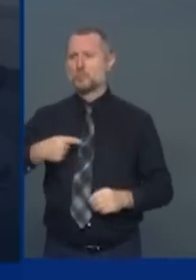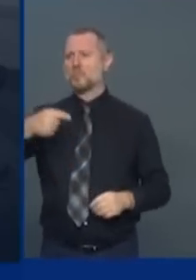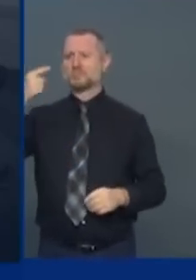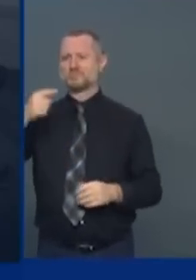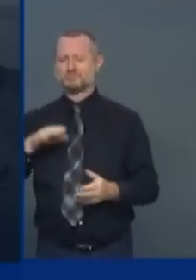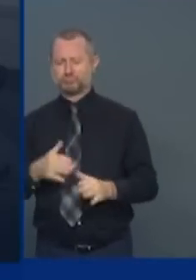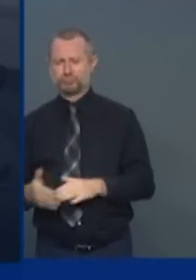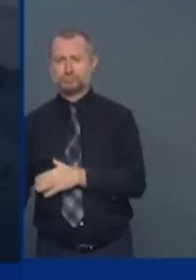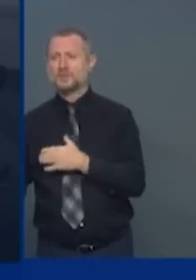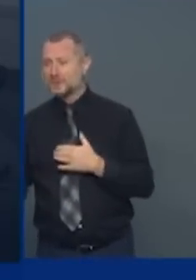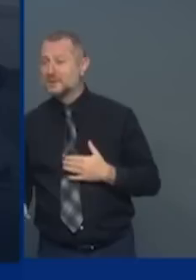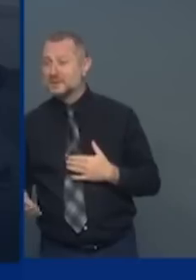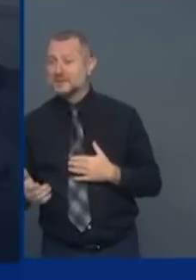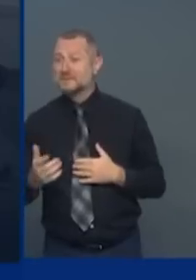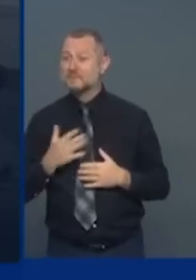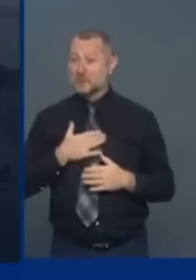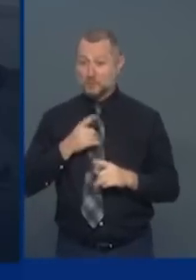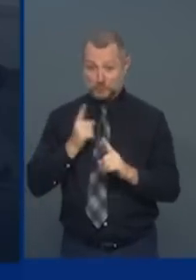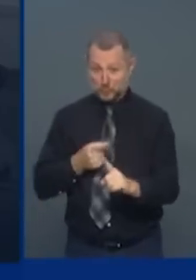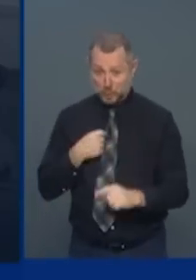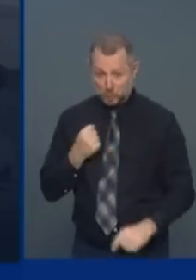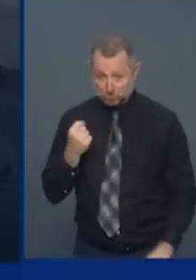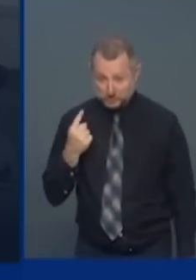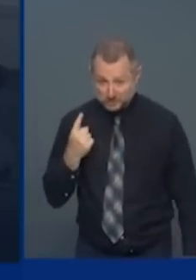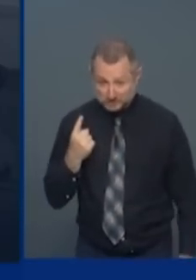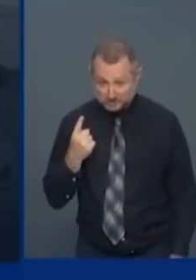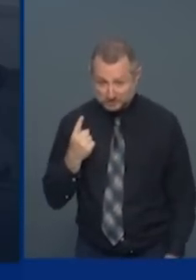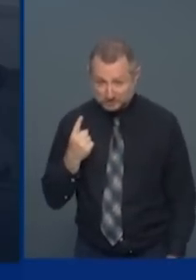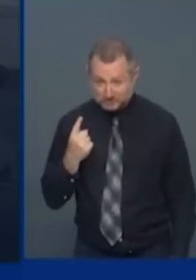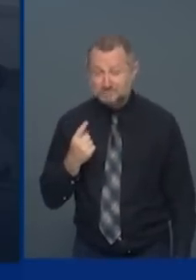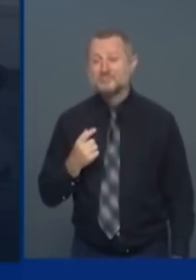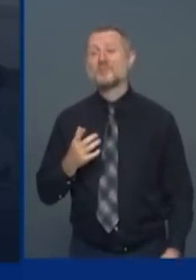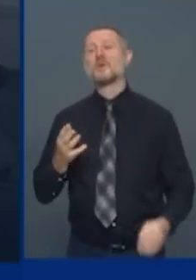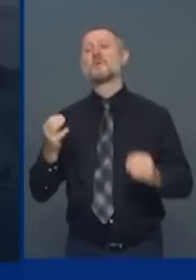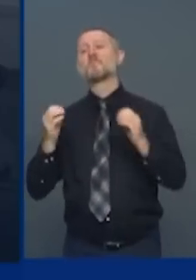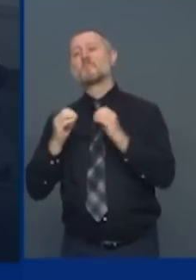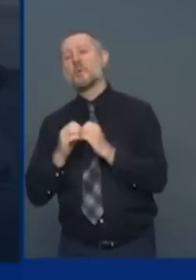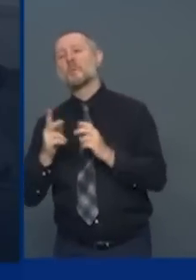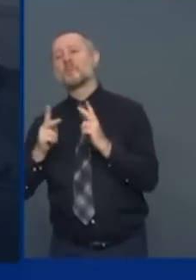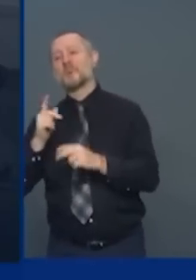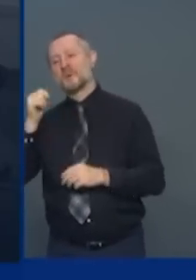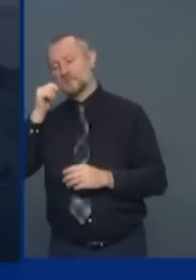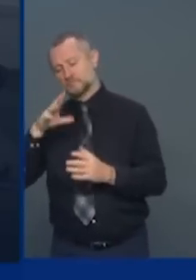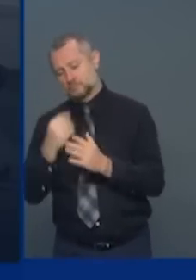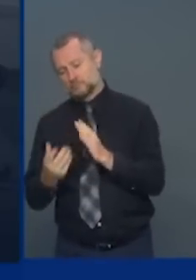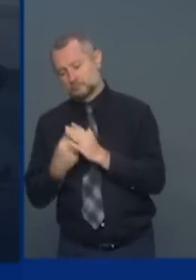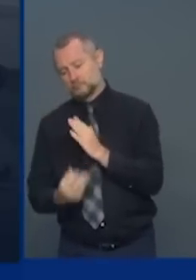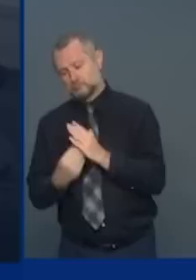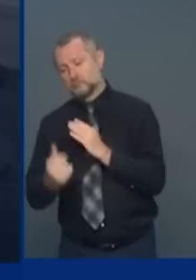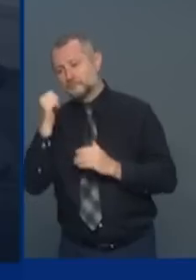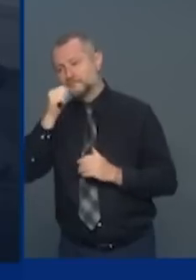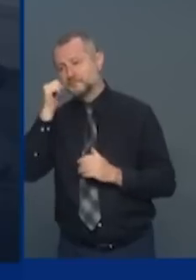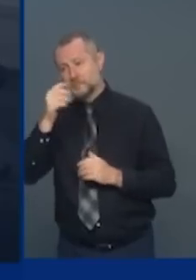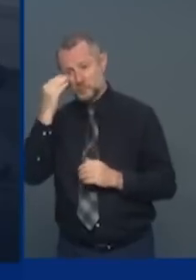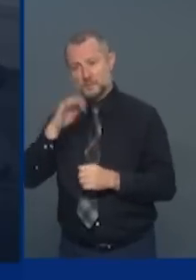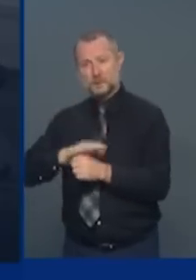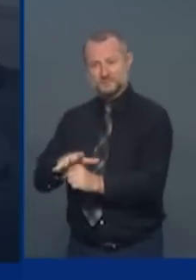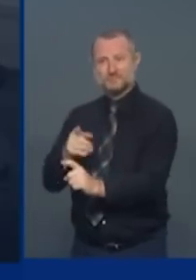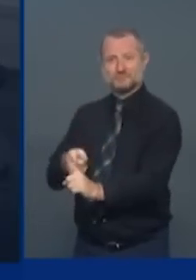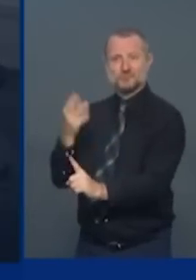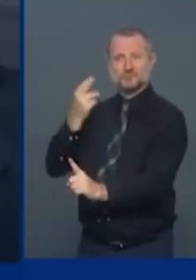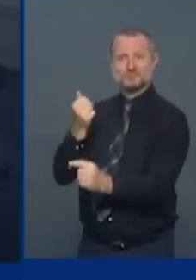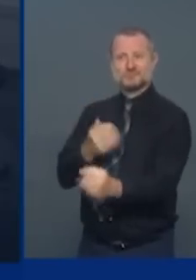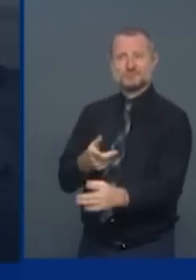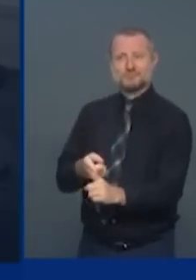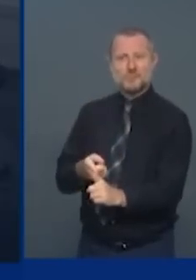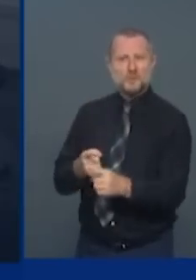Do you hear that point? We lose more people per day to COVID than any nation on the